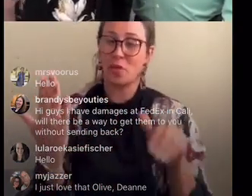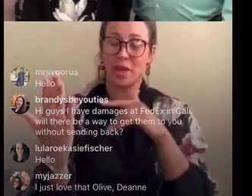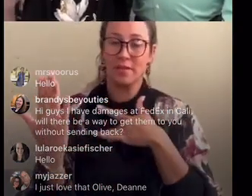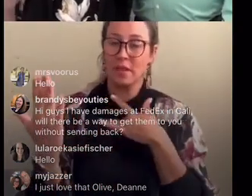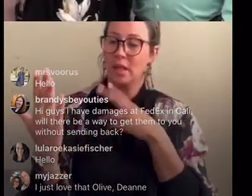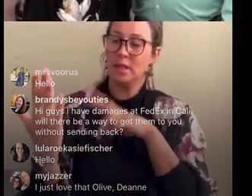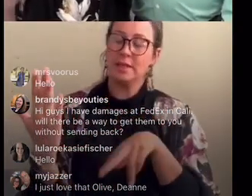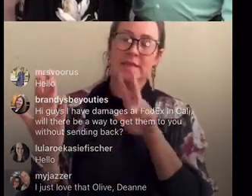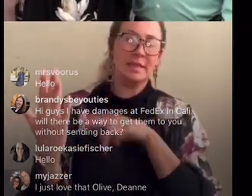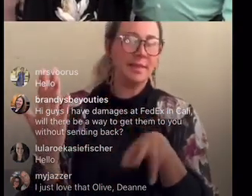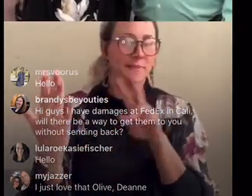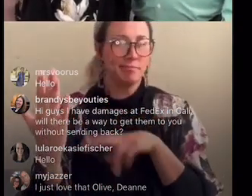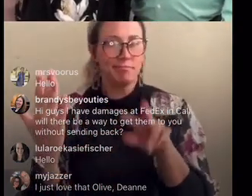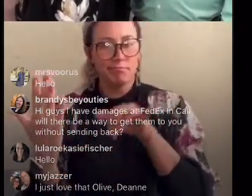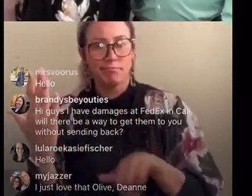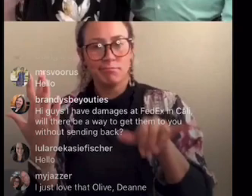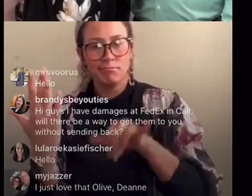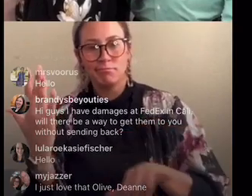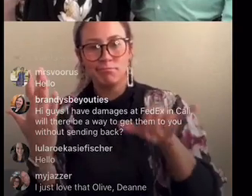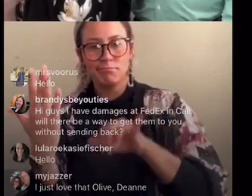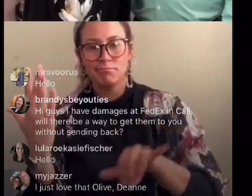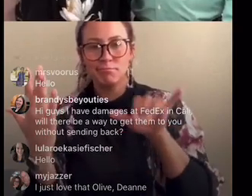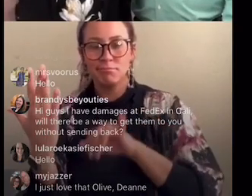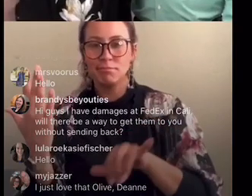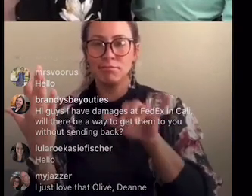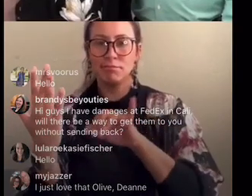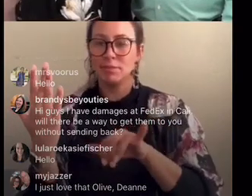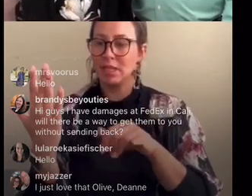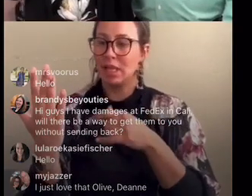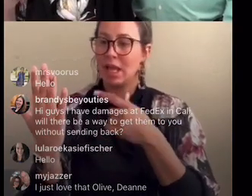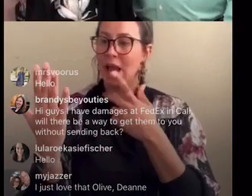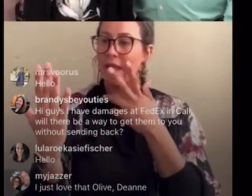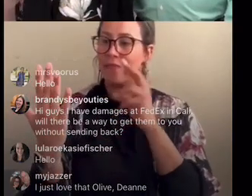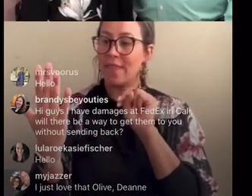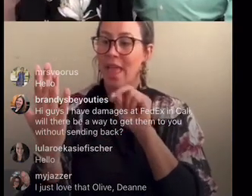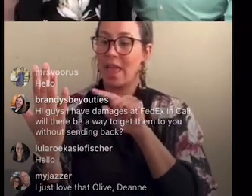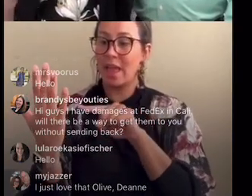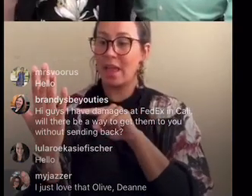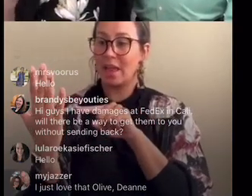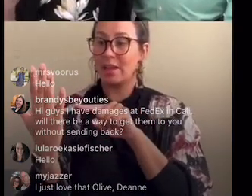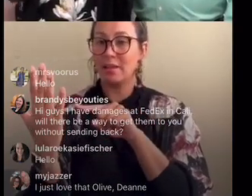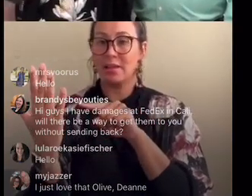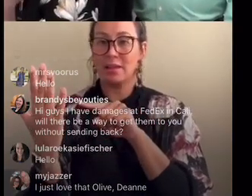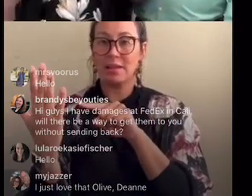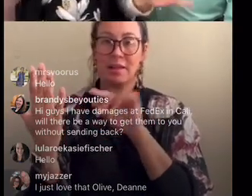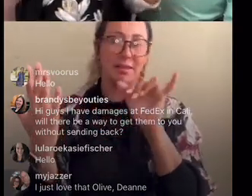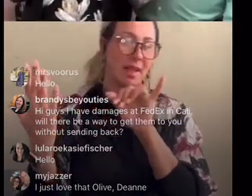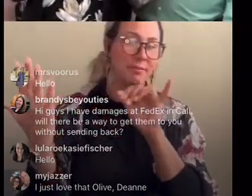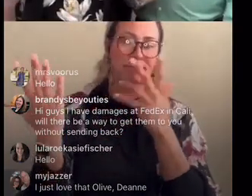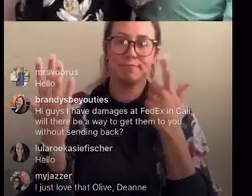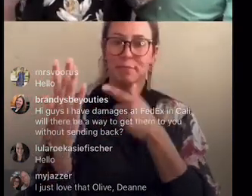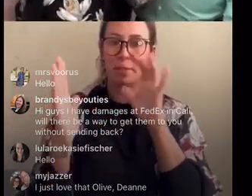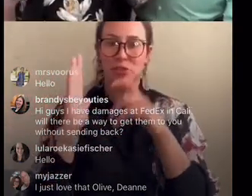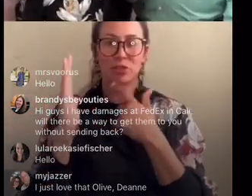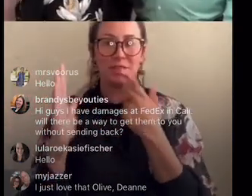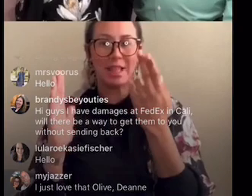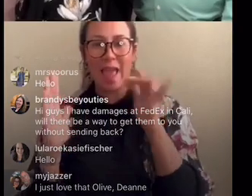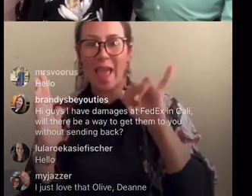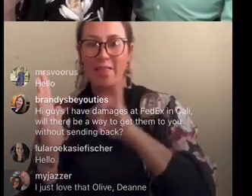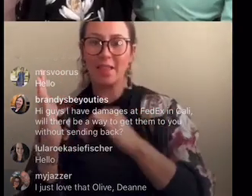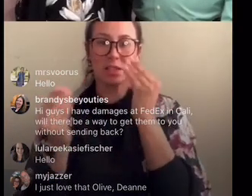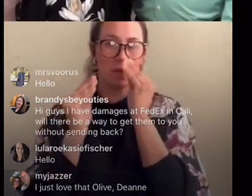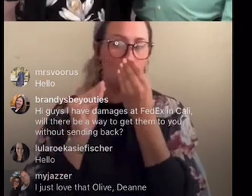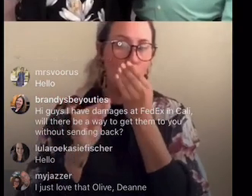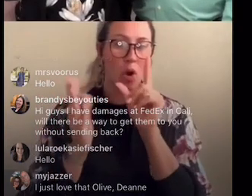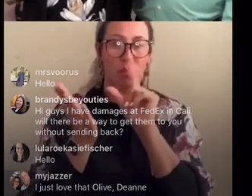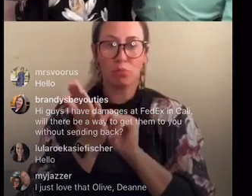that, the picture that says, hey, this floral print, there's, if you